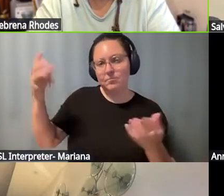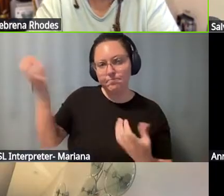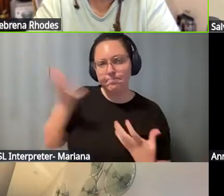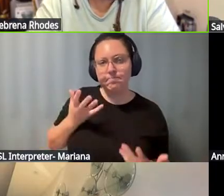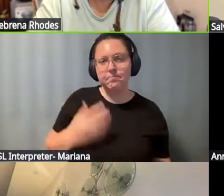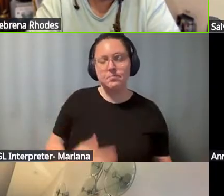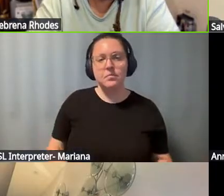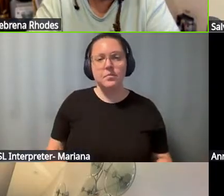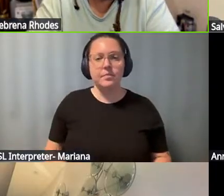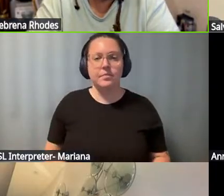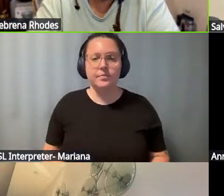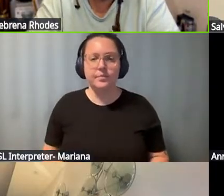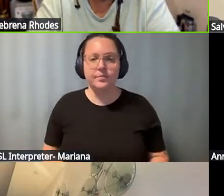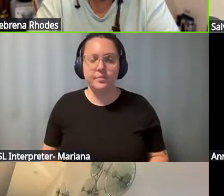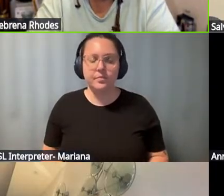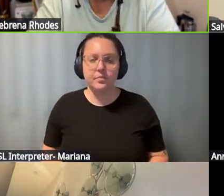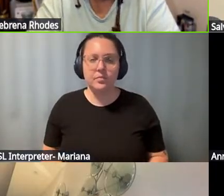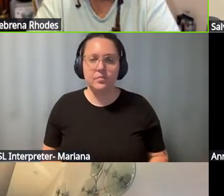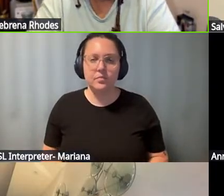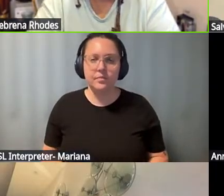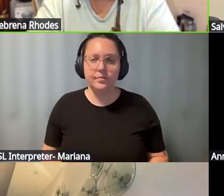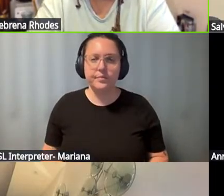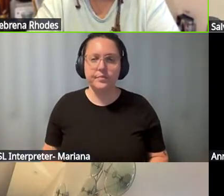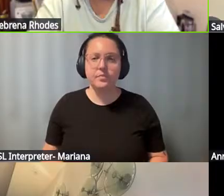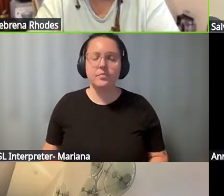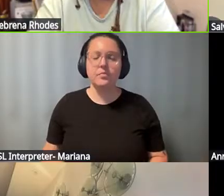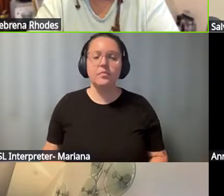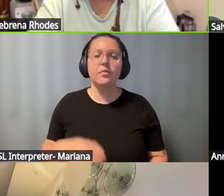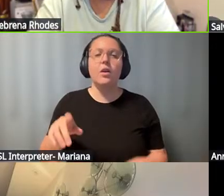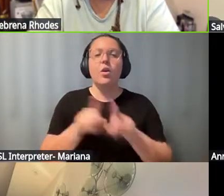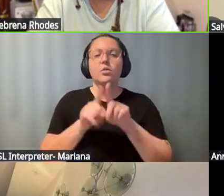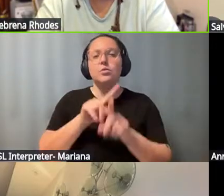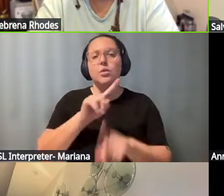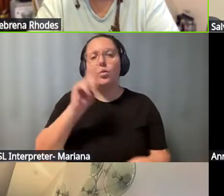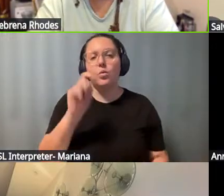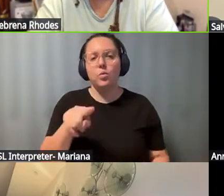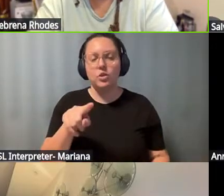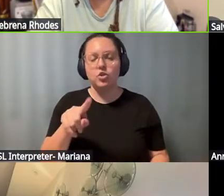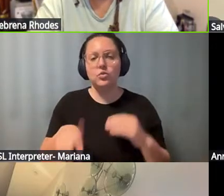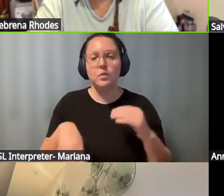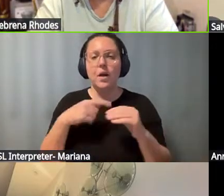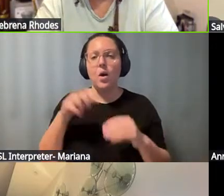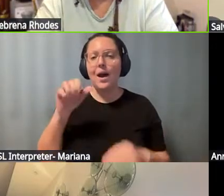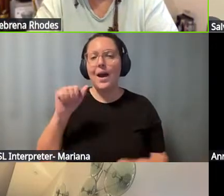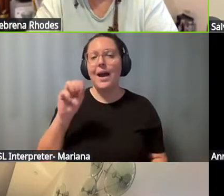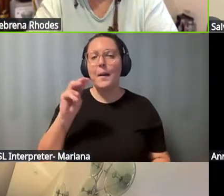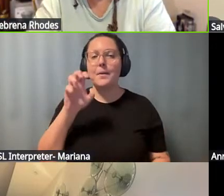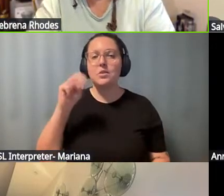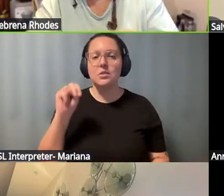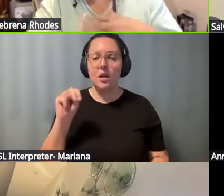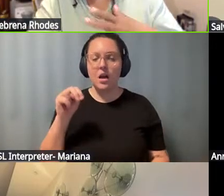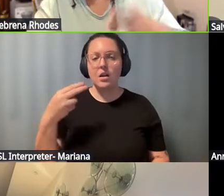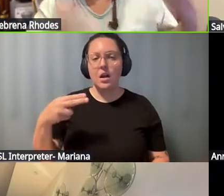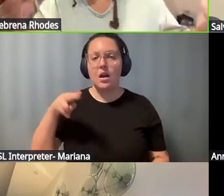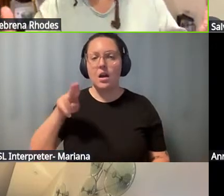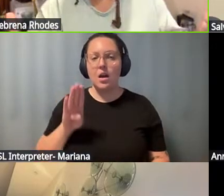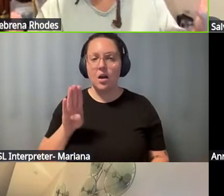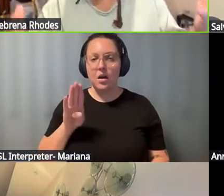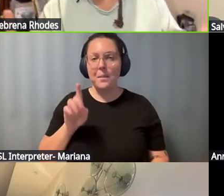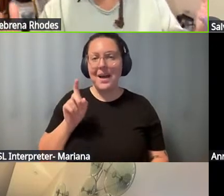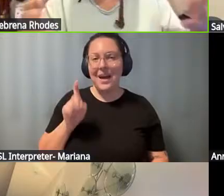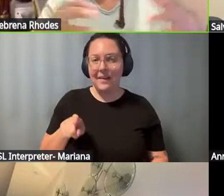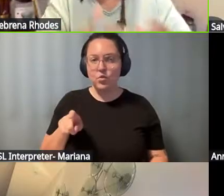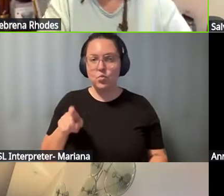and also the question was asked, does an Amazon hub have to be in that whole